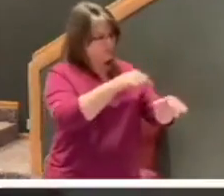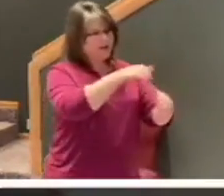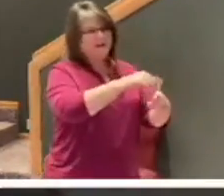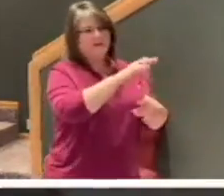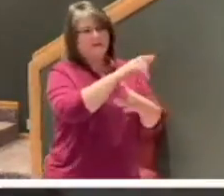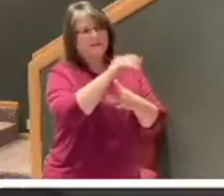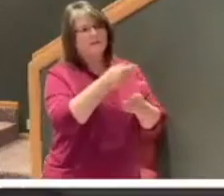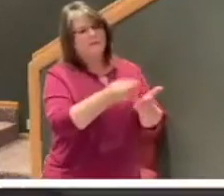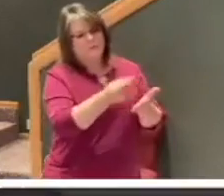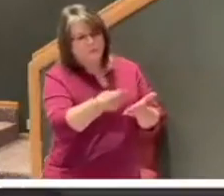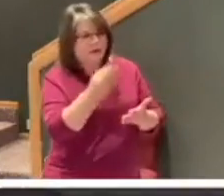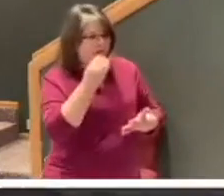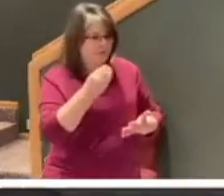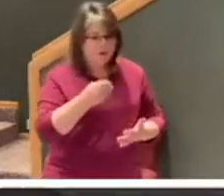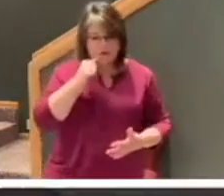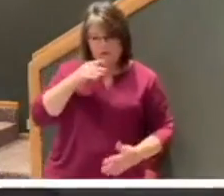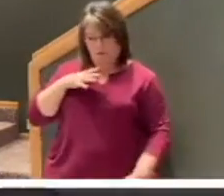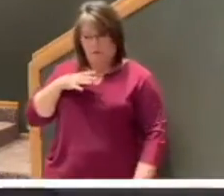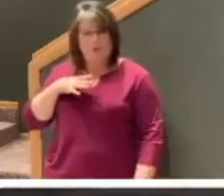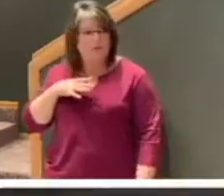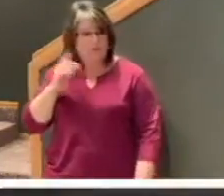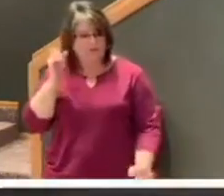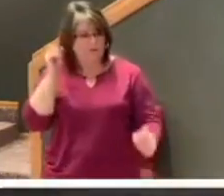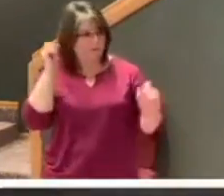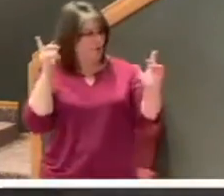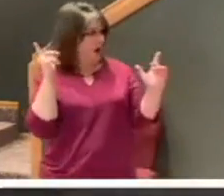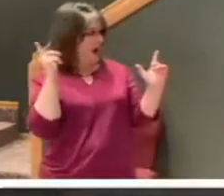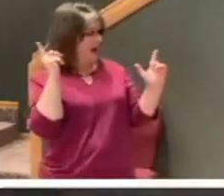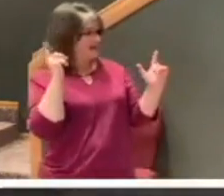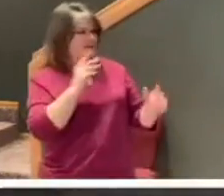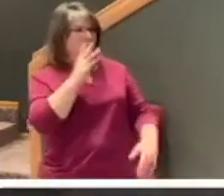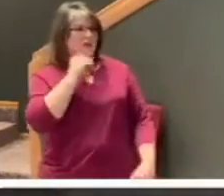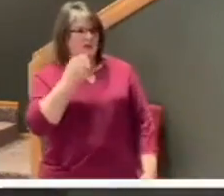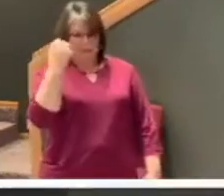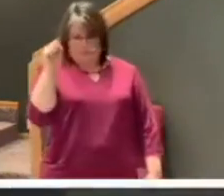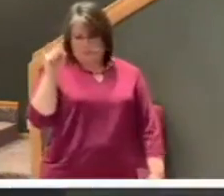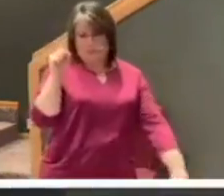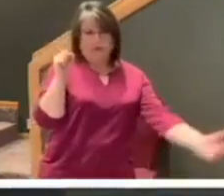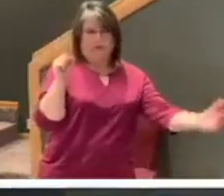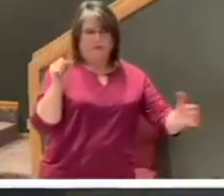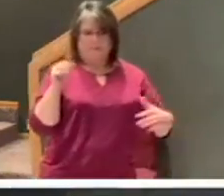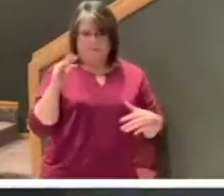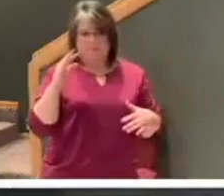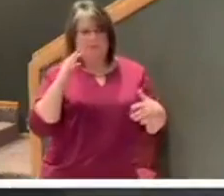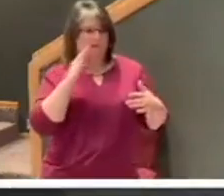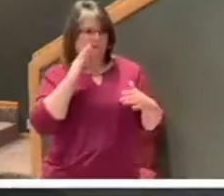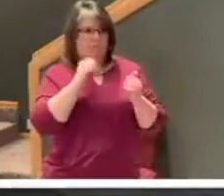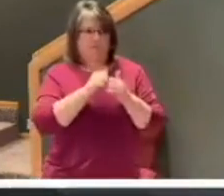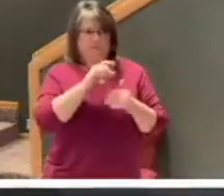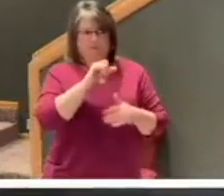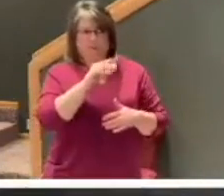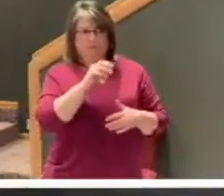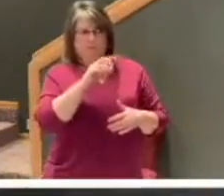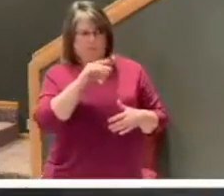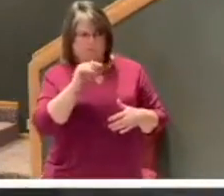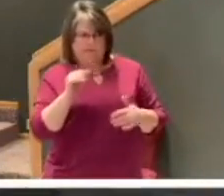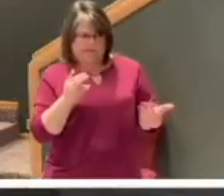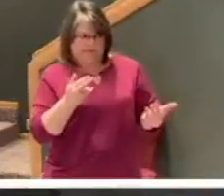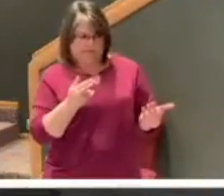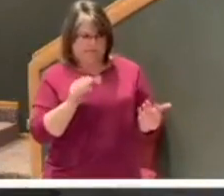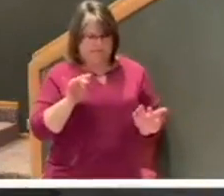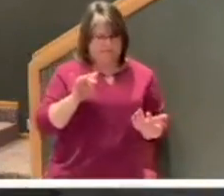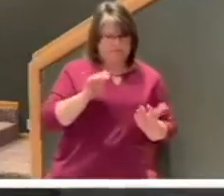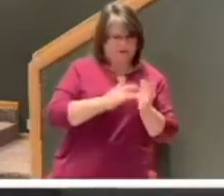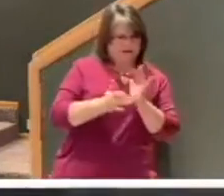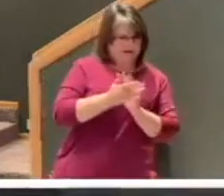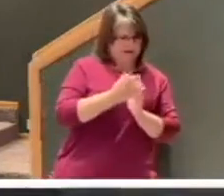to buy some food. The woman was surprised, for Jews refused to have anything to do with Samaritans. She said to Jesus, "You